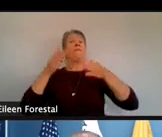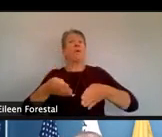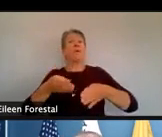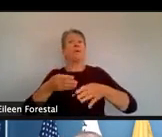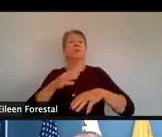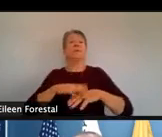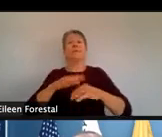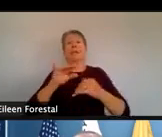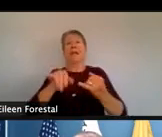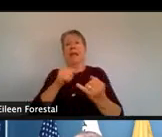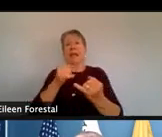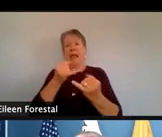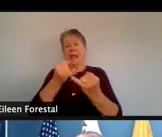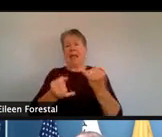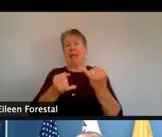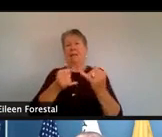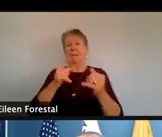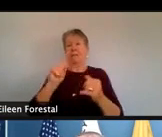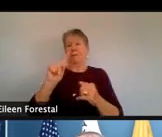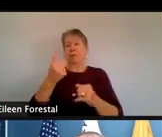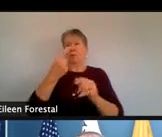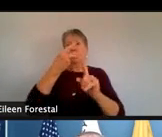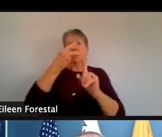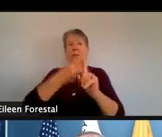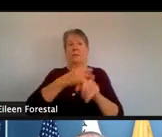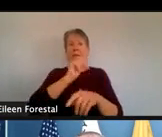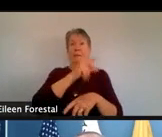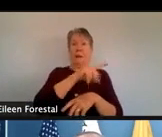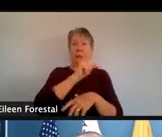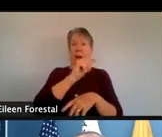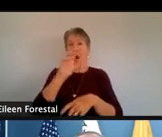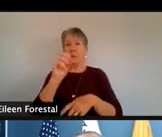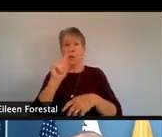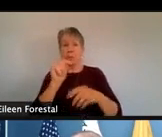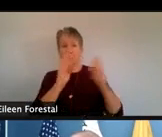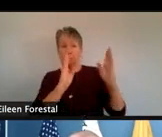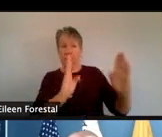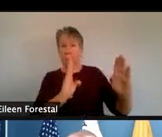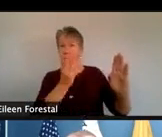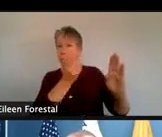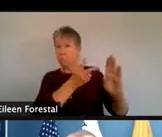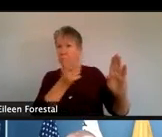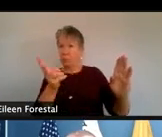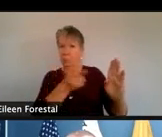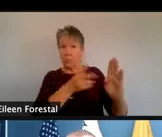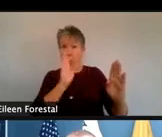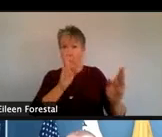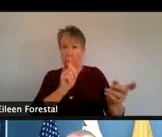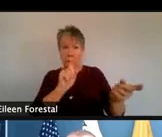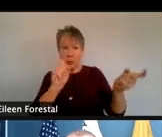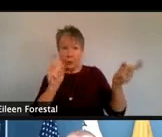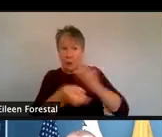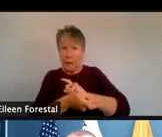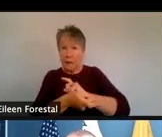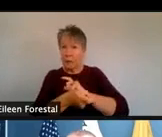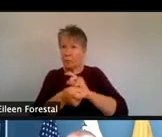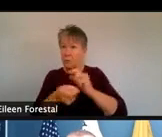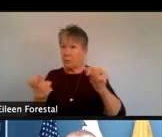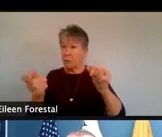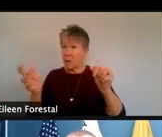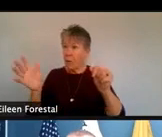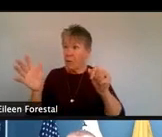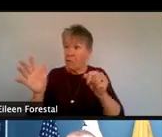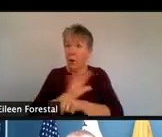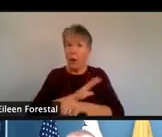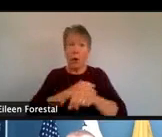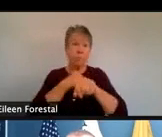in terms of where they might shift their model from, in particular, from remote to hybrid. But no, I don't anticipate